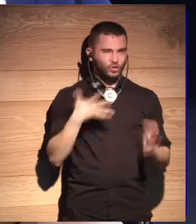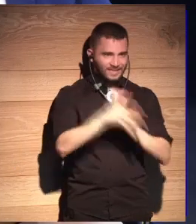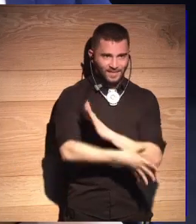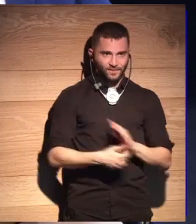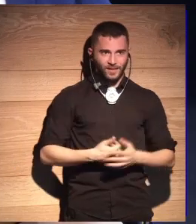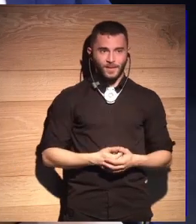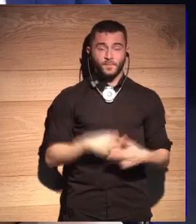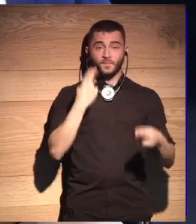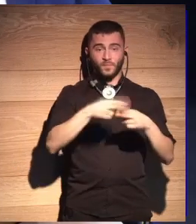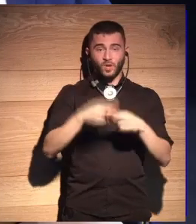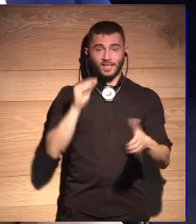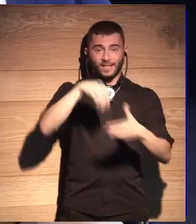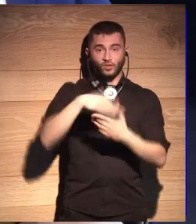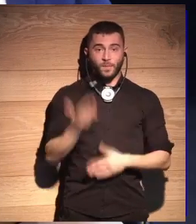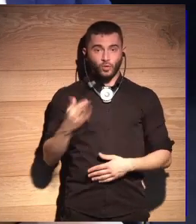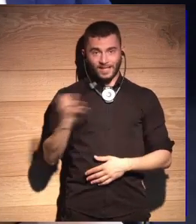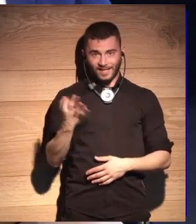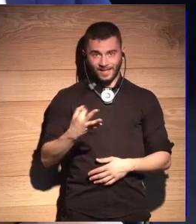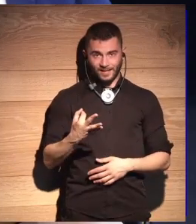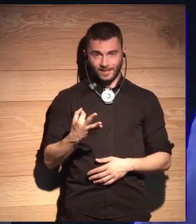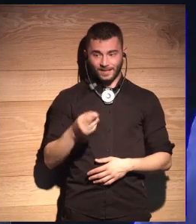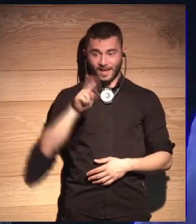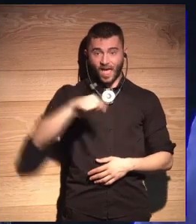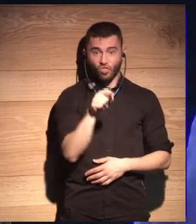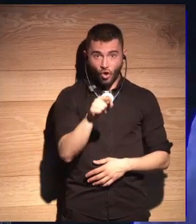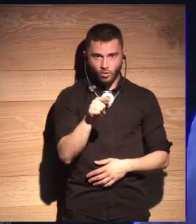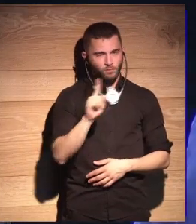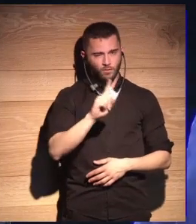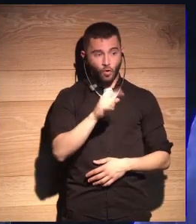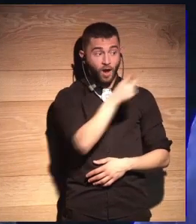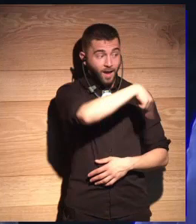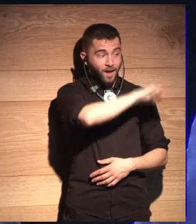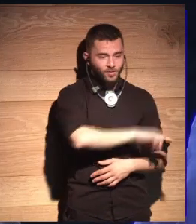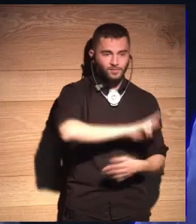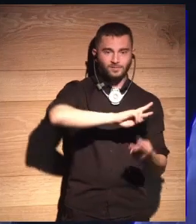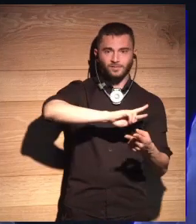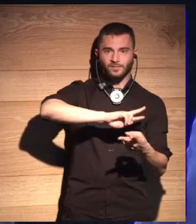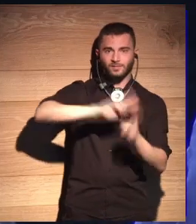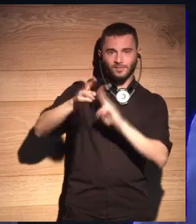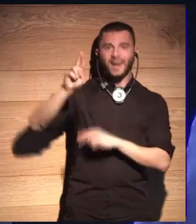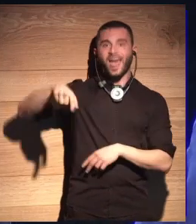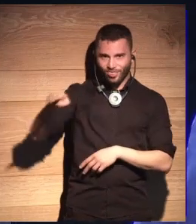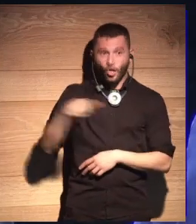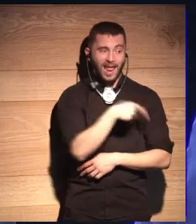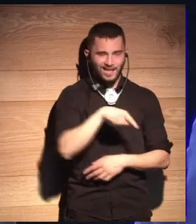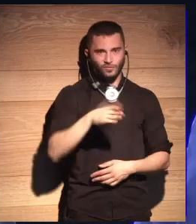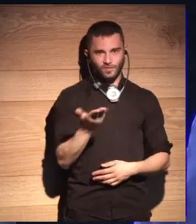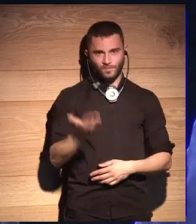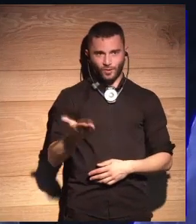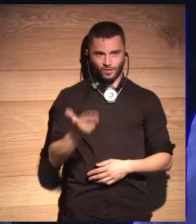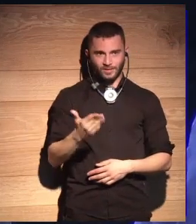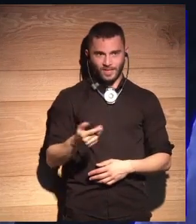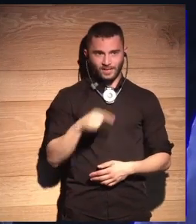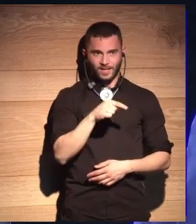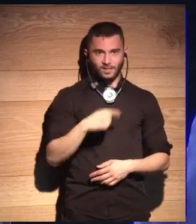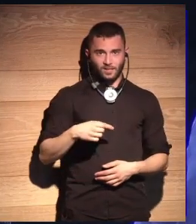the decisions that they make. And so in politics, what is important is not to be right, is to be consider that